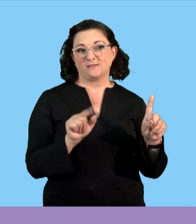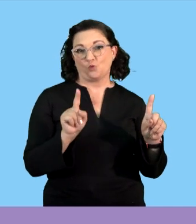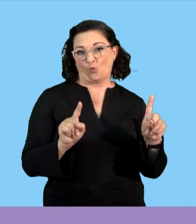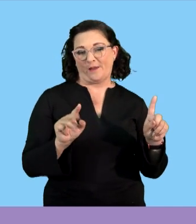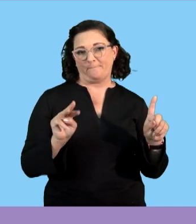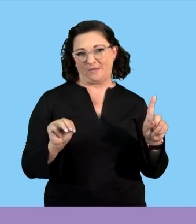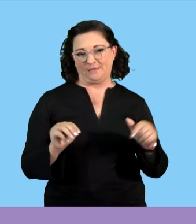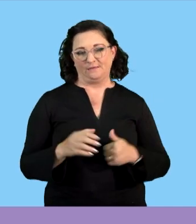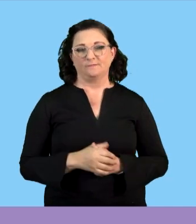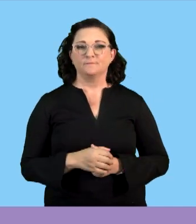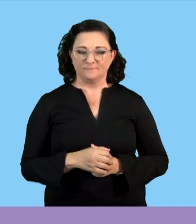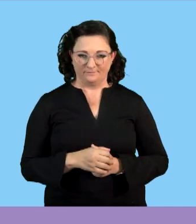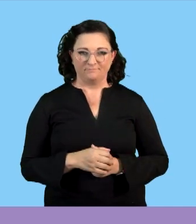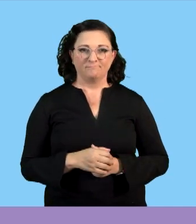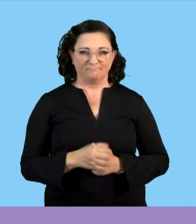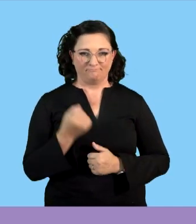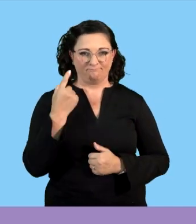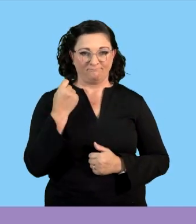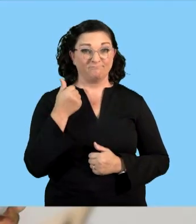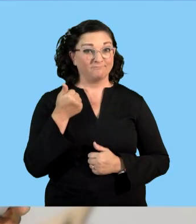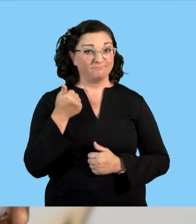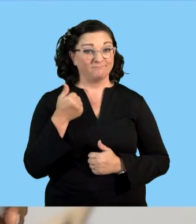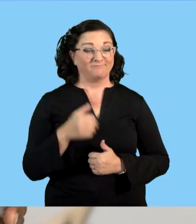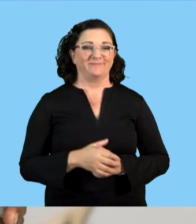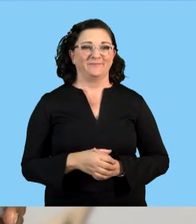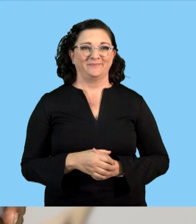1.61 meters. Does it make sense?